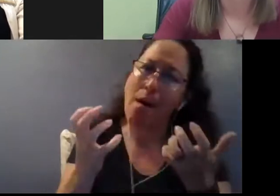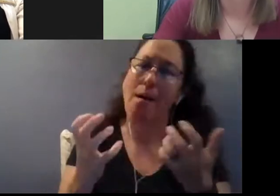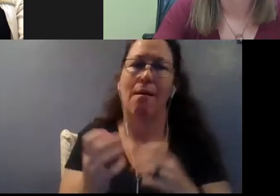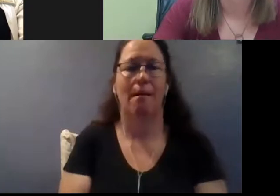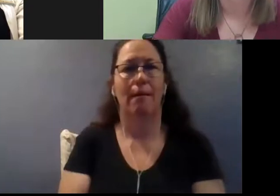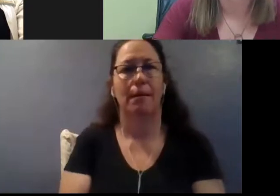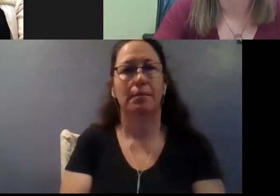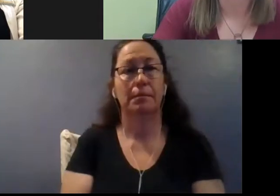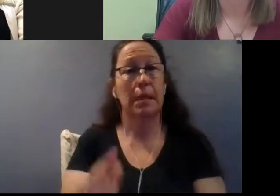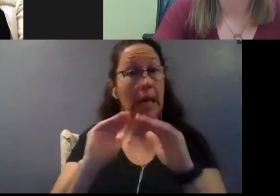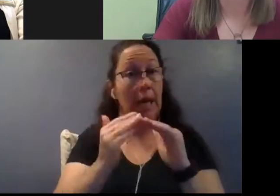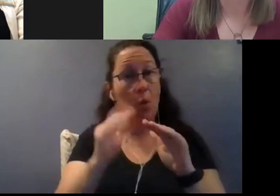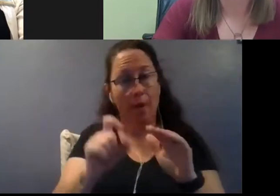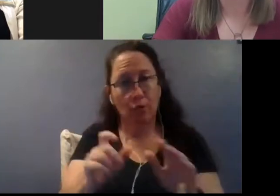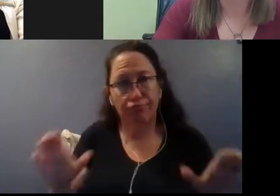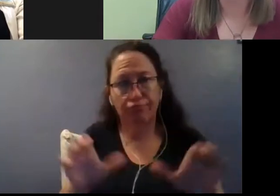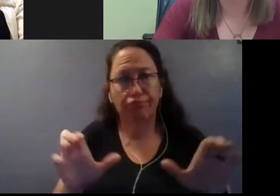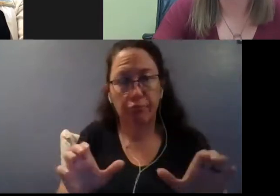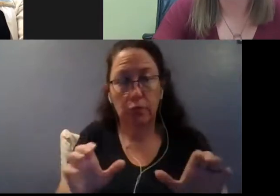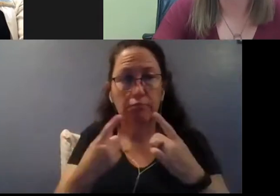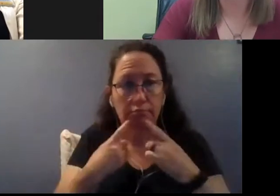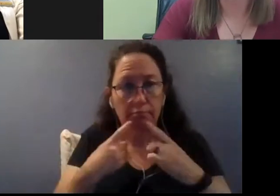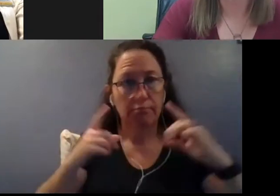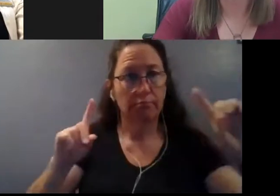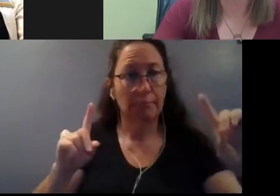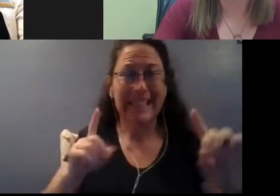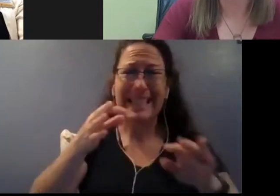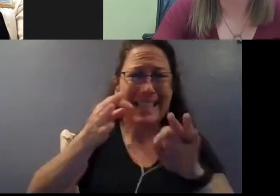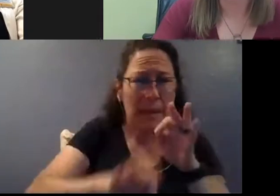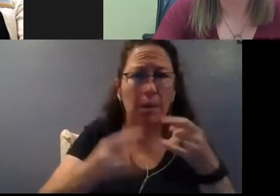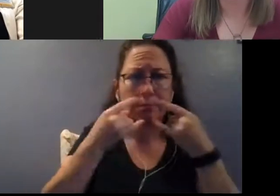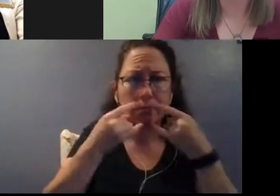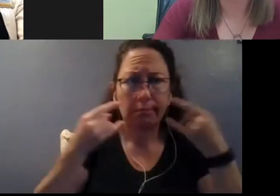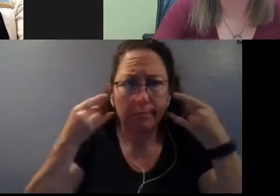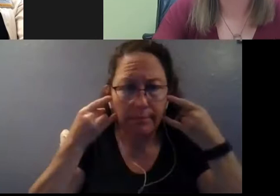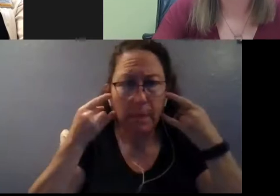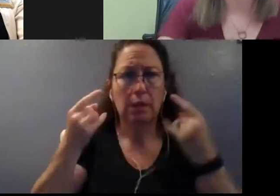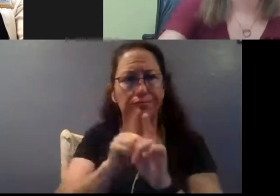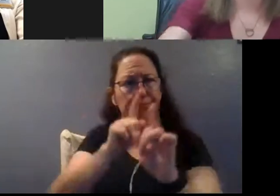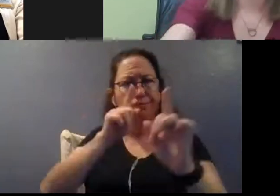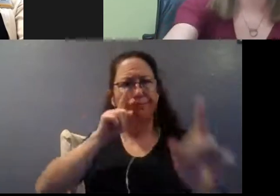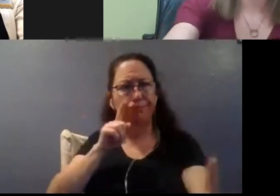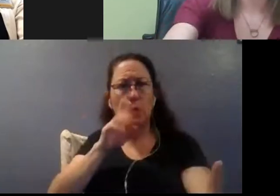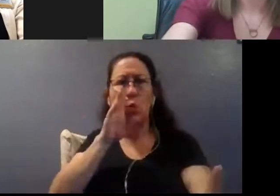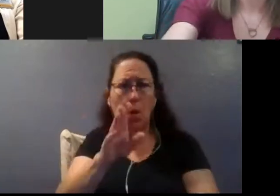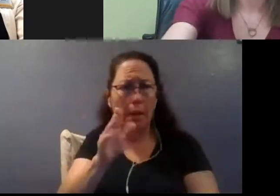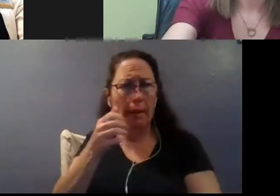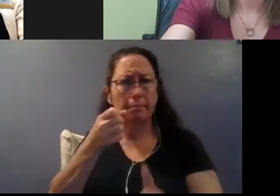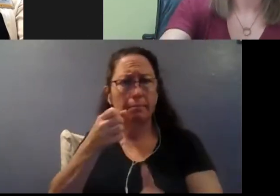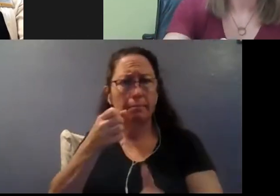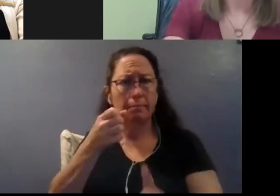We as a community have to take action to achieve that, and simple things like wearing a mask and social distancing truly do make a big